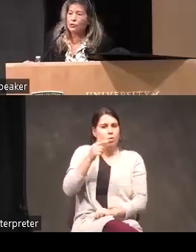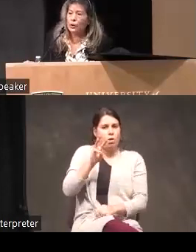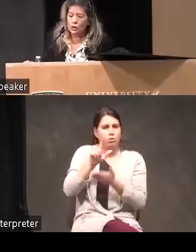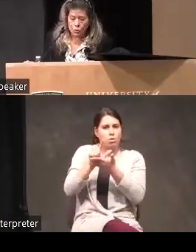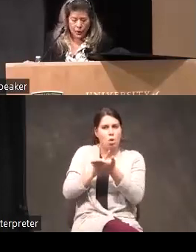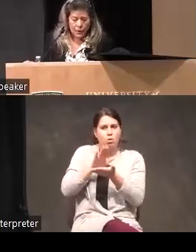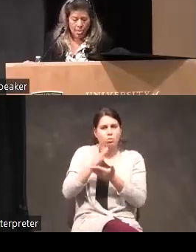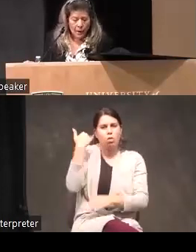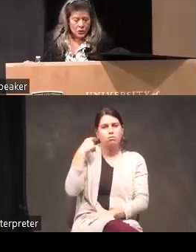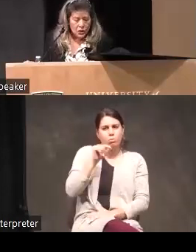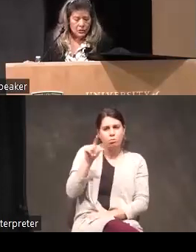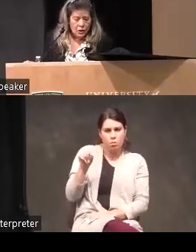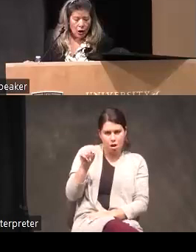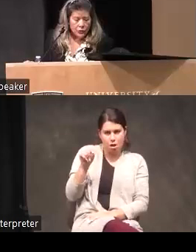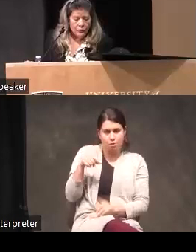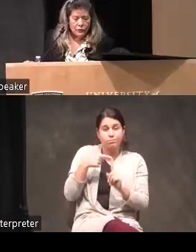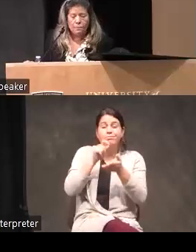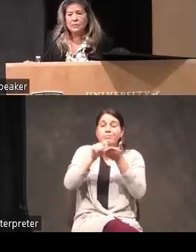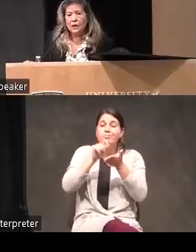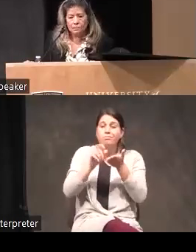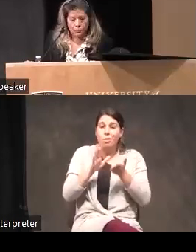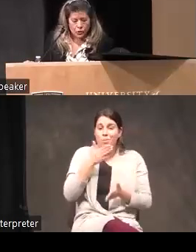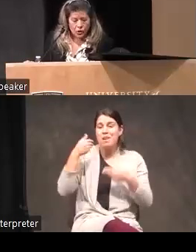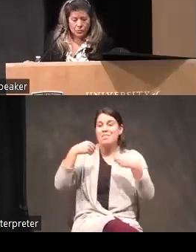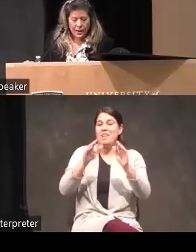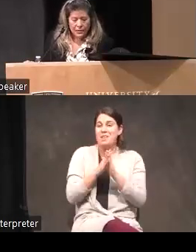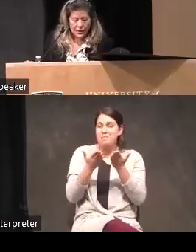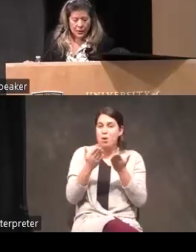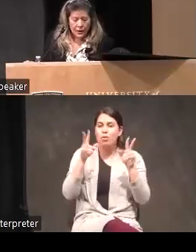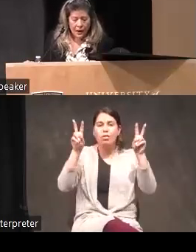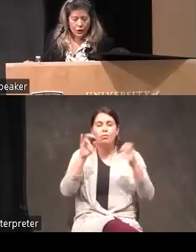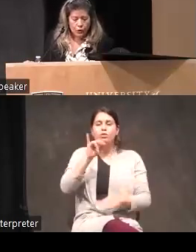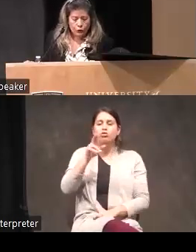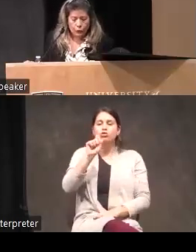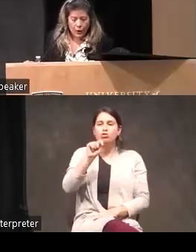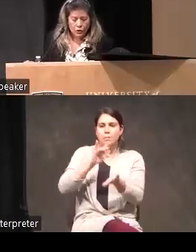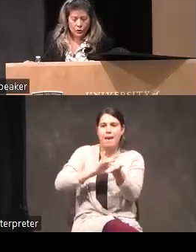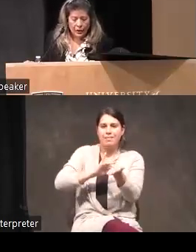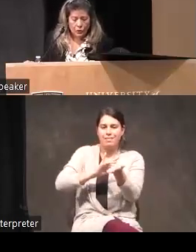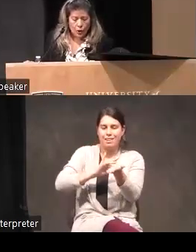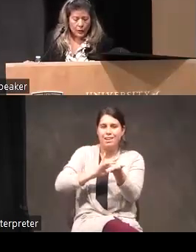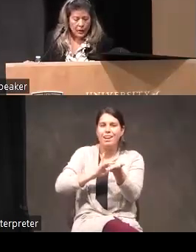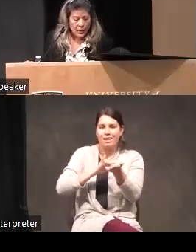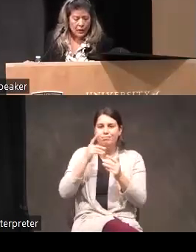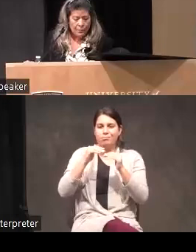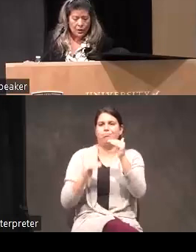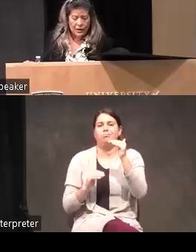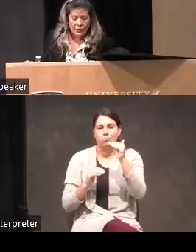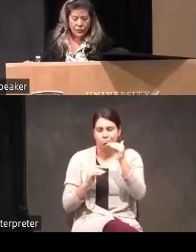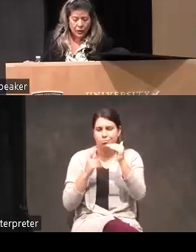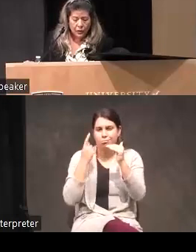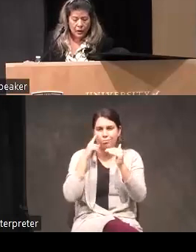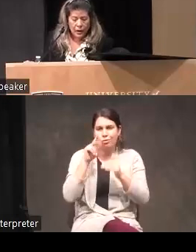in 2020. She is the author of the best-selling book, Just Medicine, A Cure for Racial Inequality in